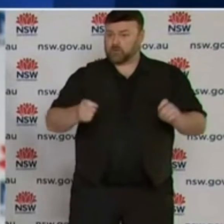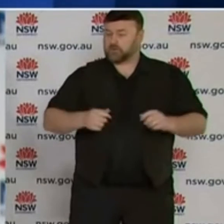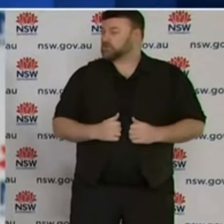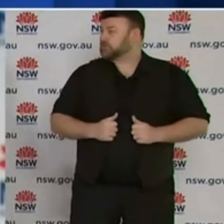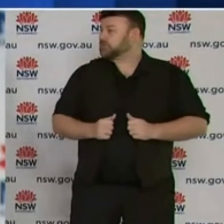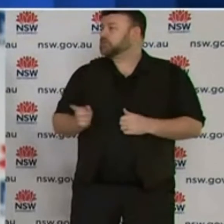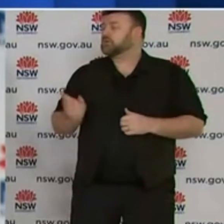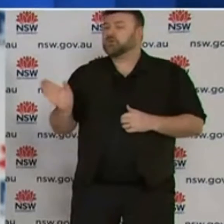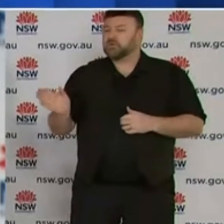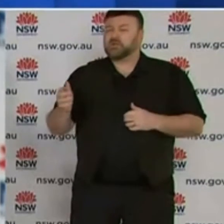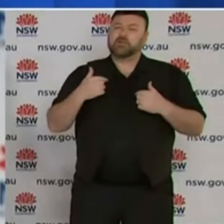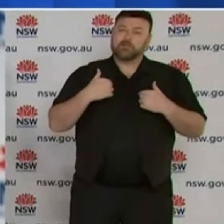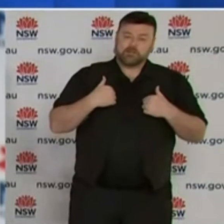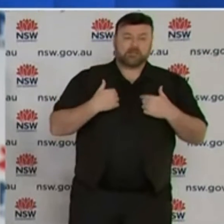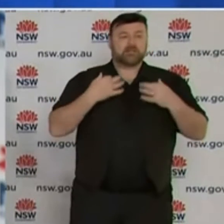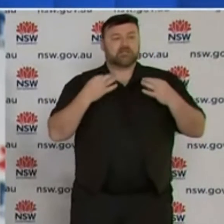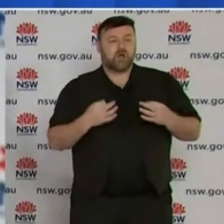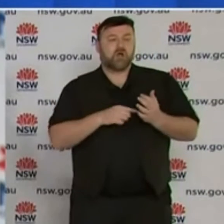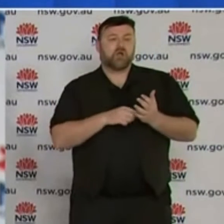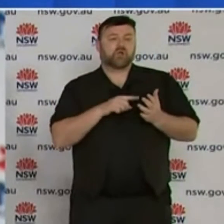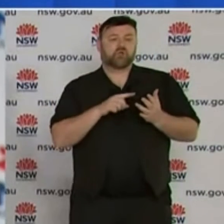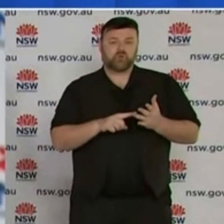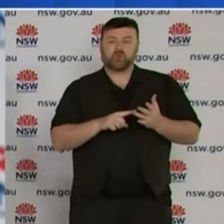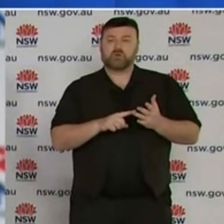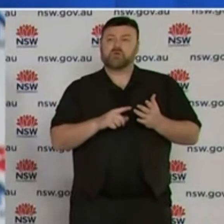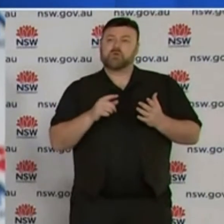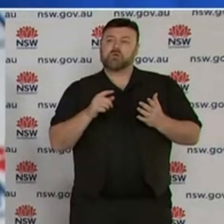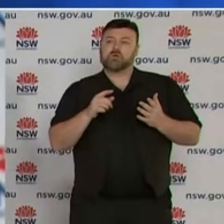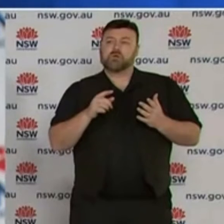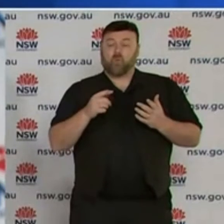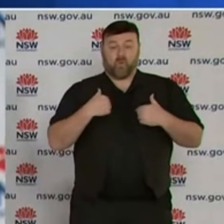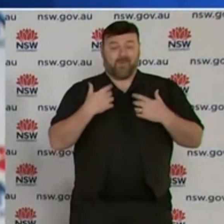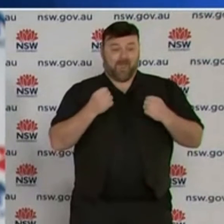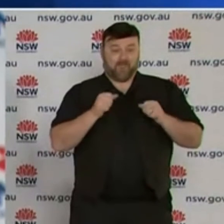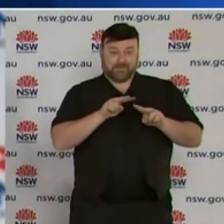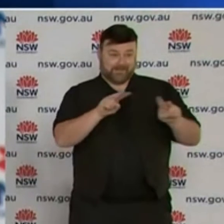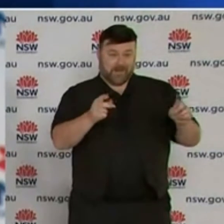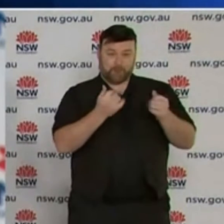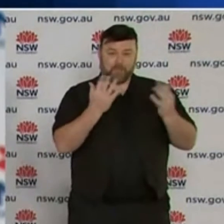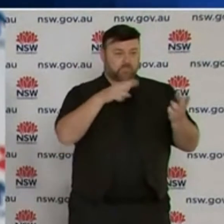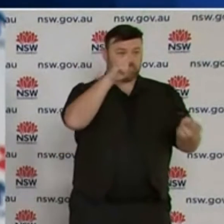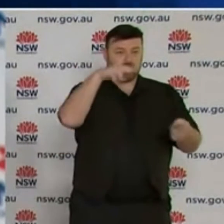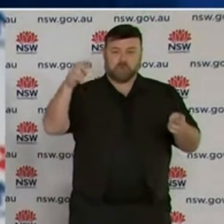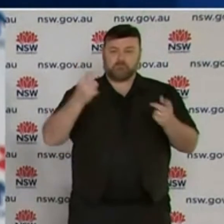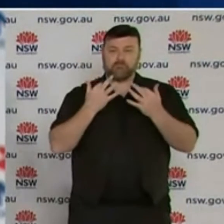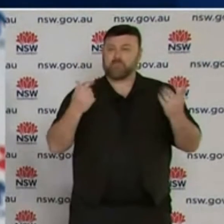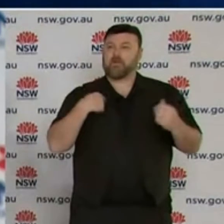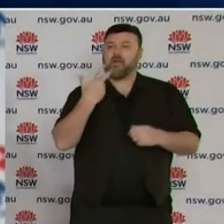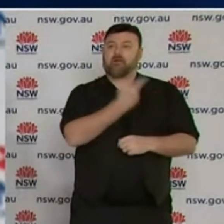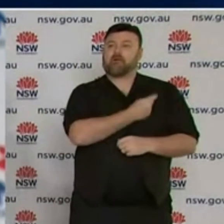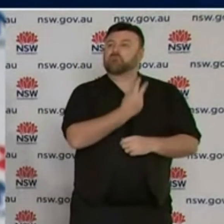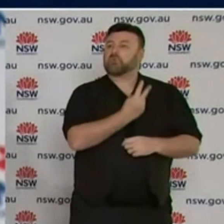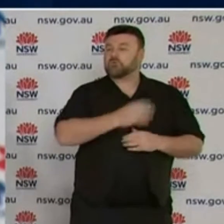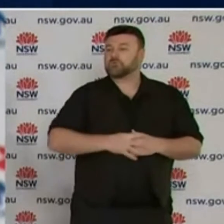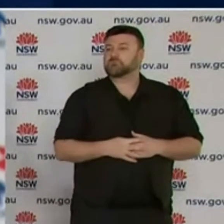equalise them in the main with the rest of Sydney is really due in large part to the high rates of vaccination. We've seen some of those communities go from